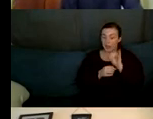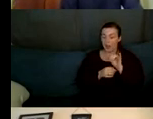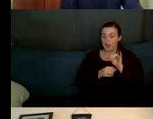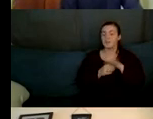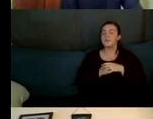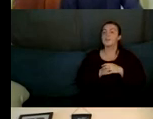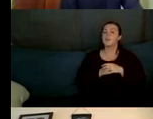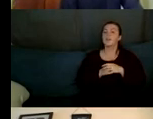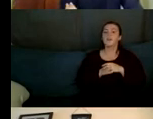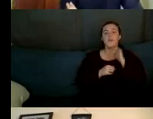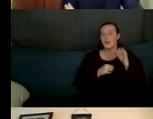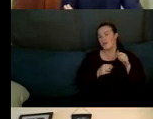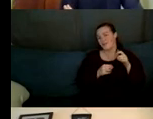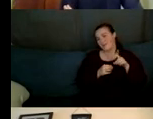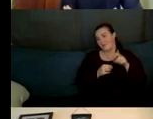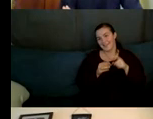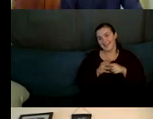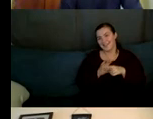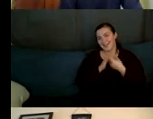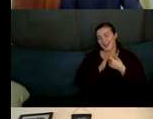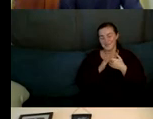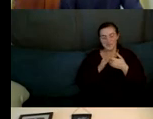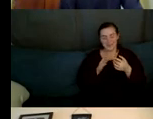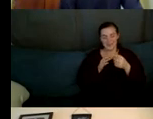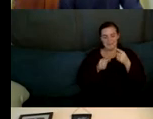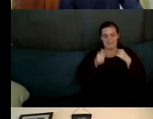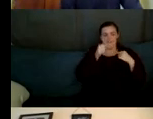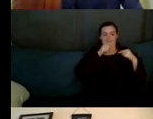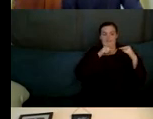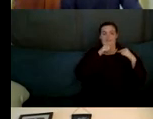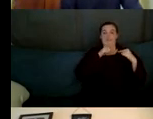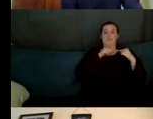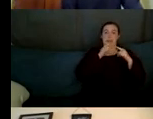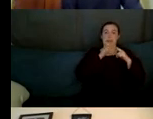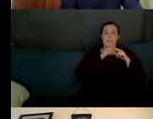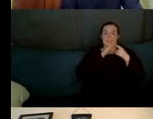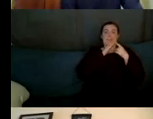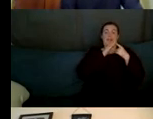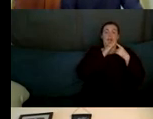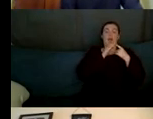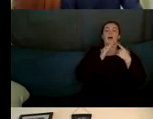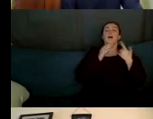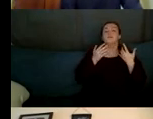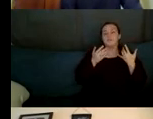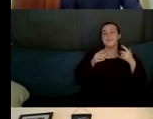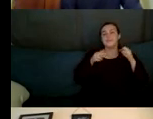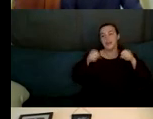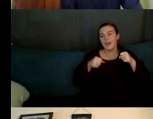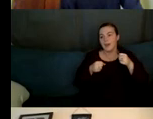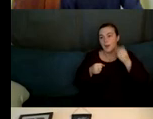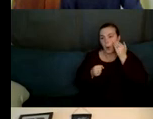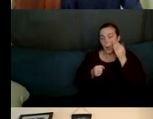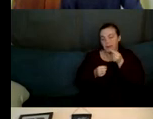start from start from scratch. The other thing I will mention is that I do host a